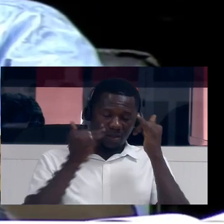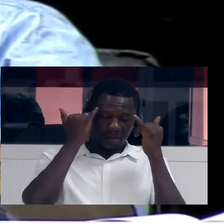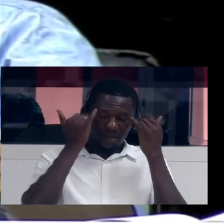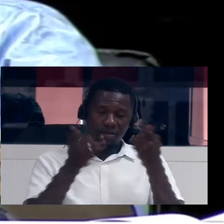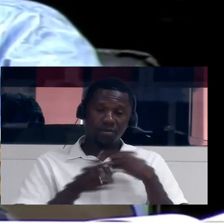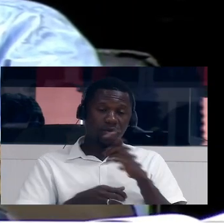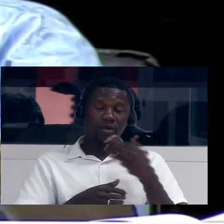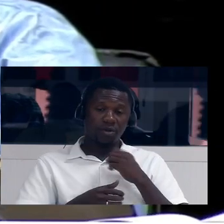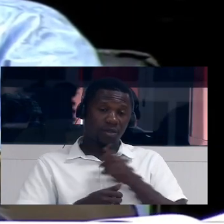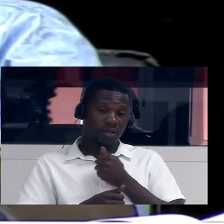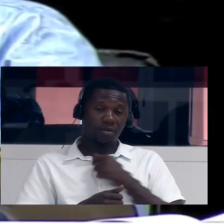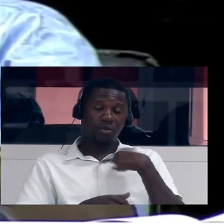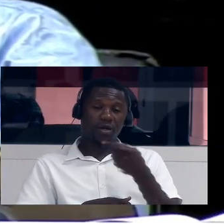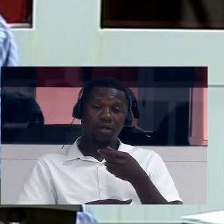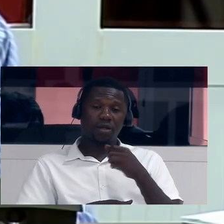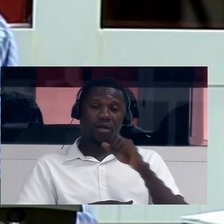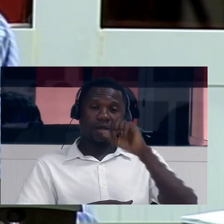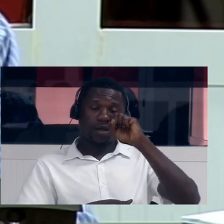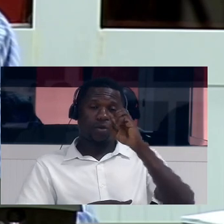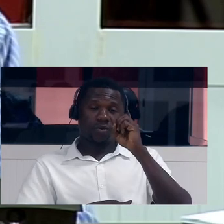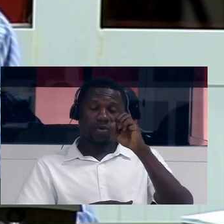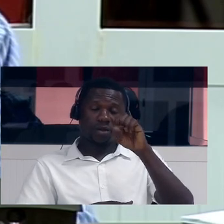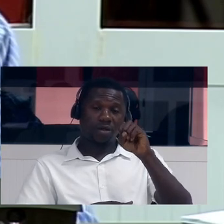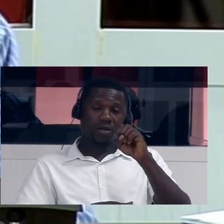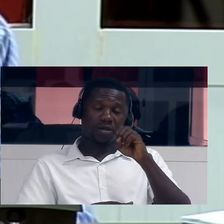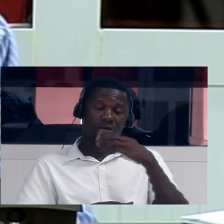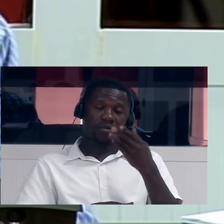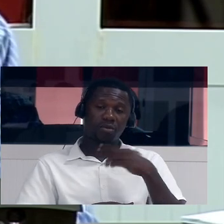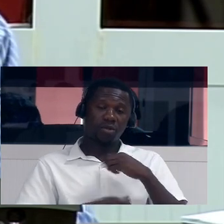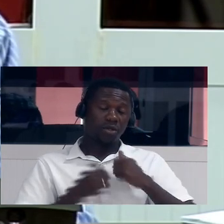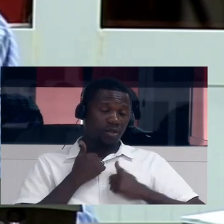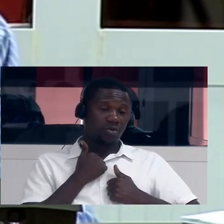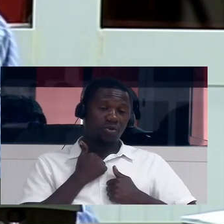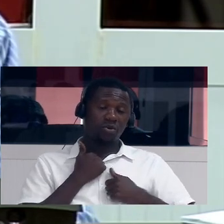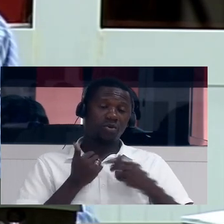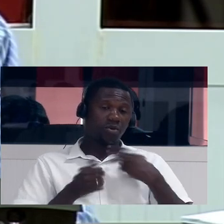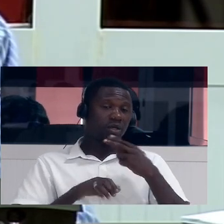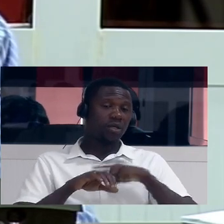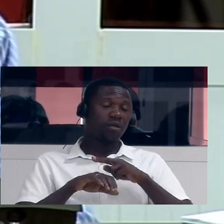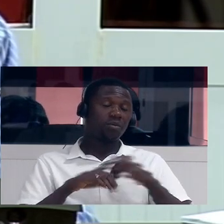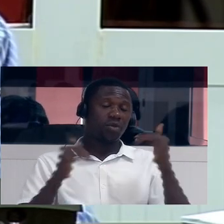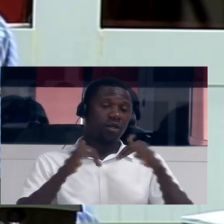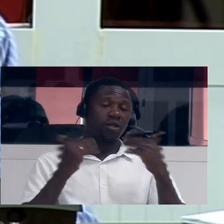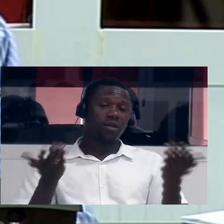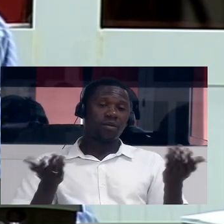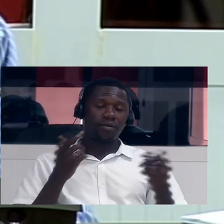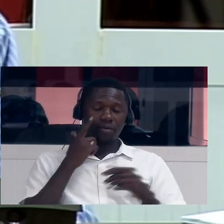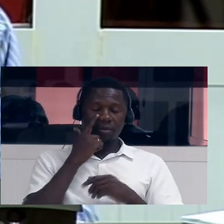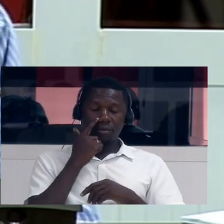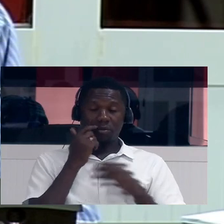the SOS for Interior during that meeting? I cannot speak for him, but I'm not sure whether he threatened them, but